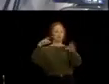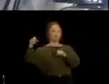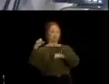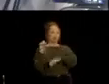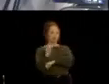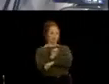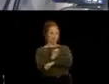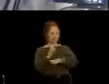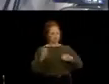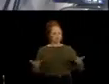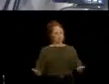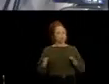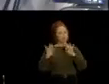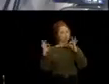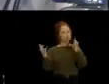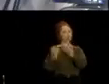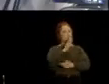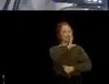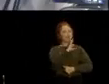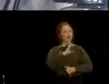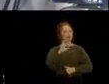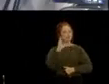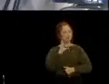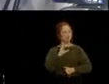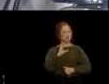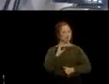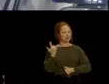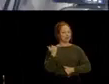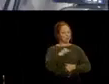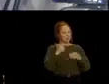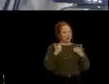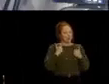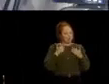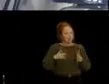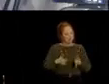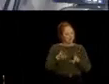Family Cafe, we have a way of honoring folks. I